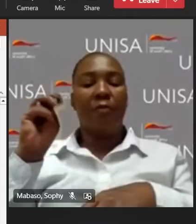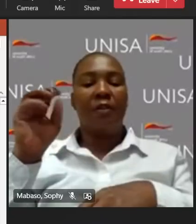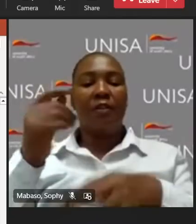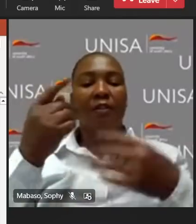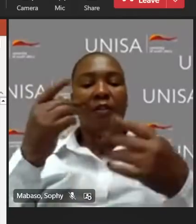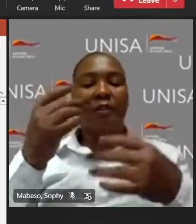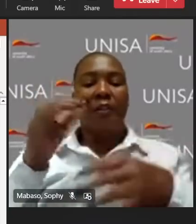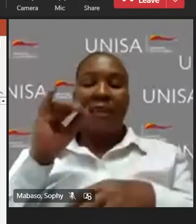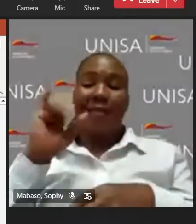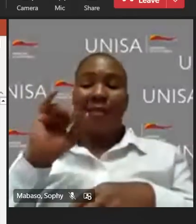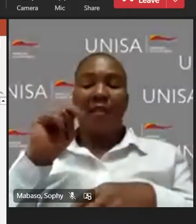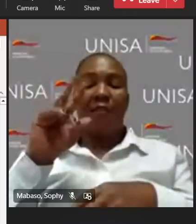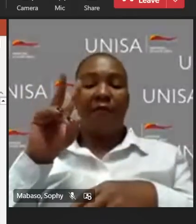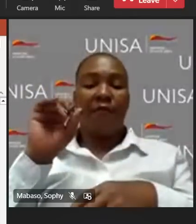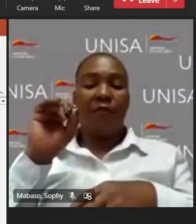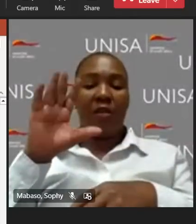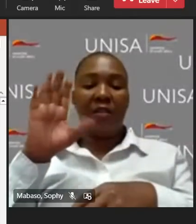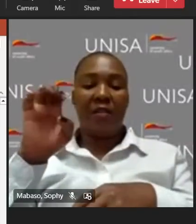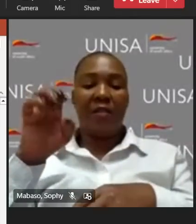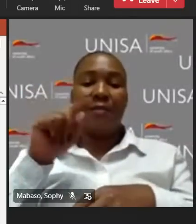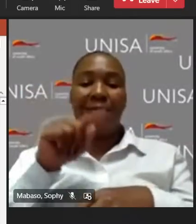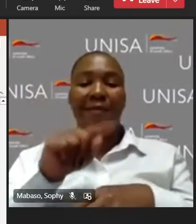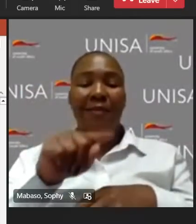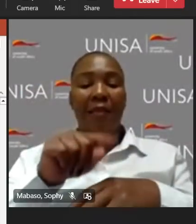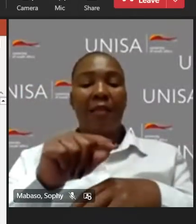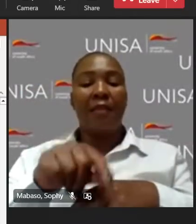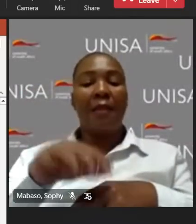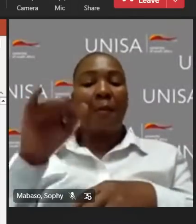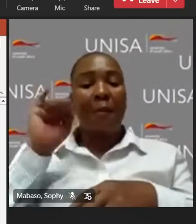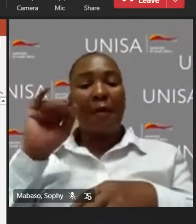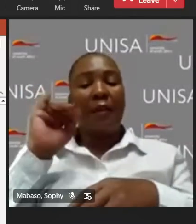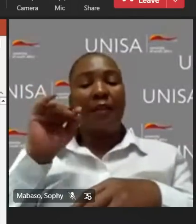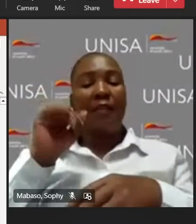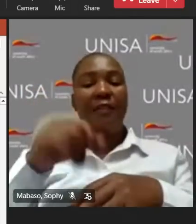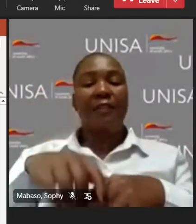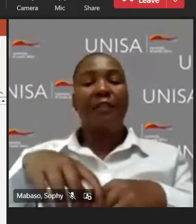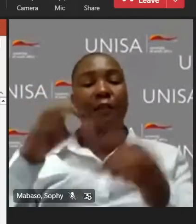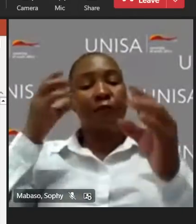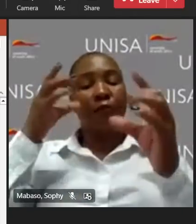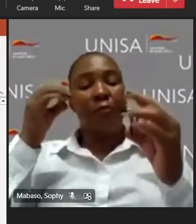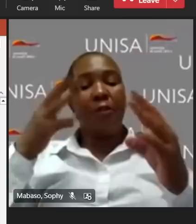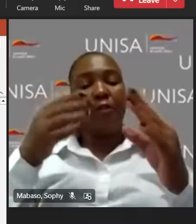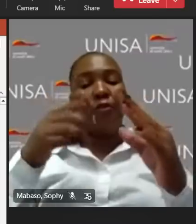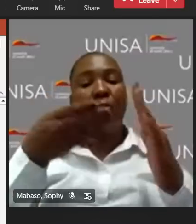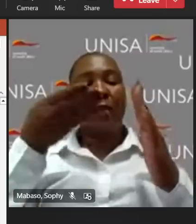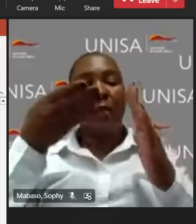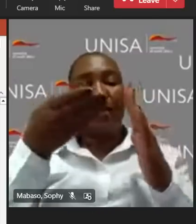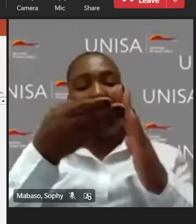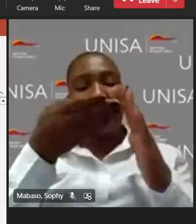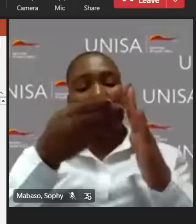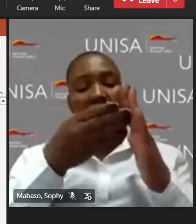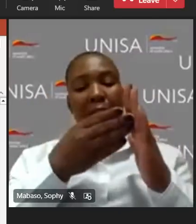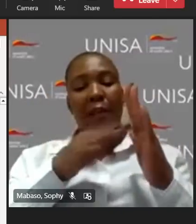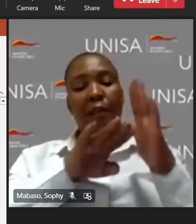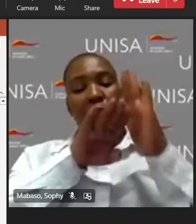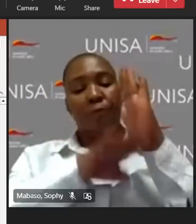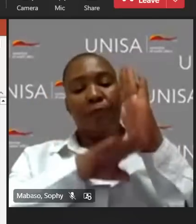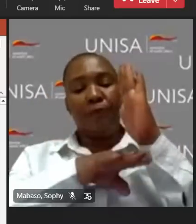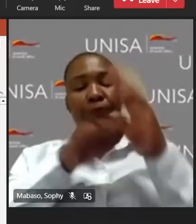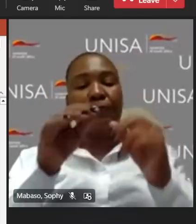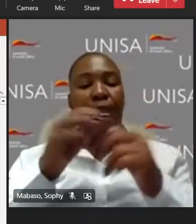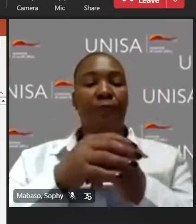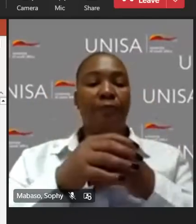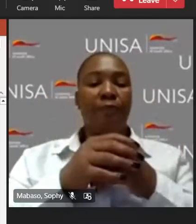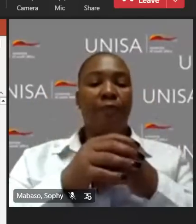the banking details will be stated at the bottom of the document, and